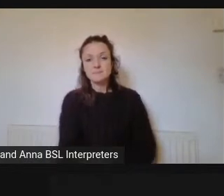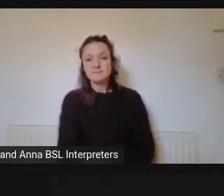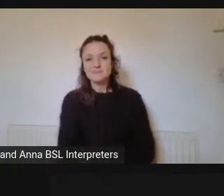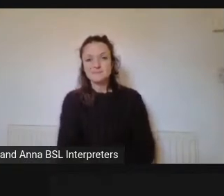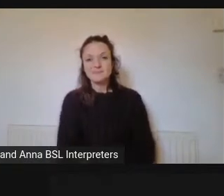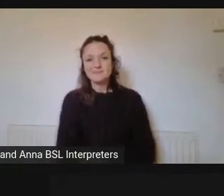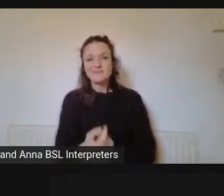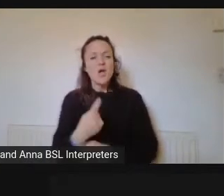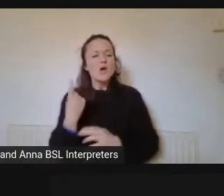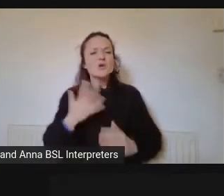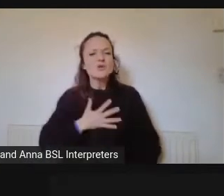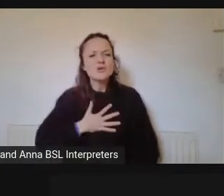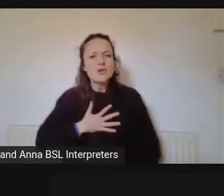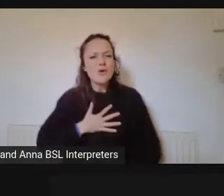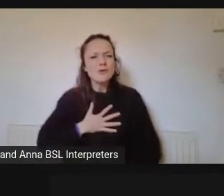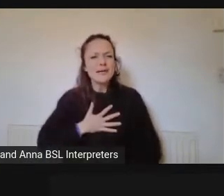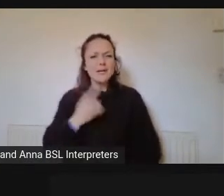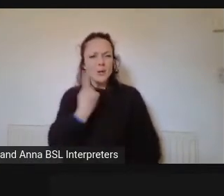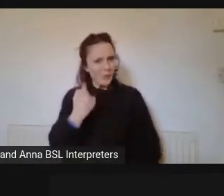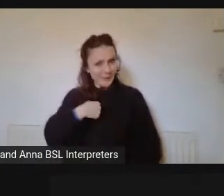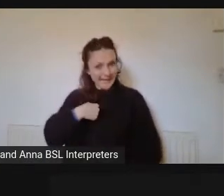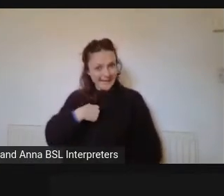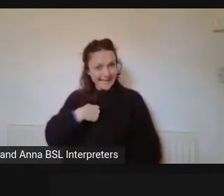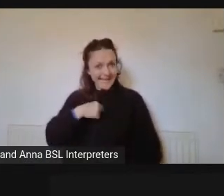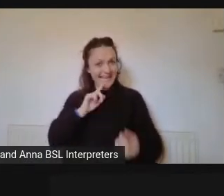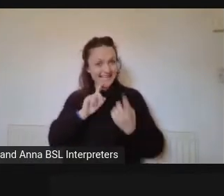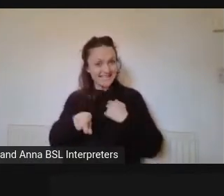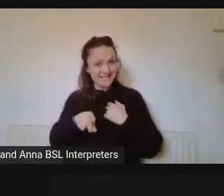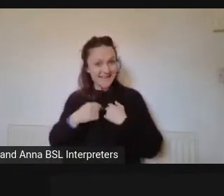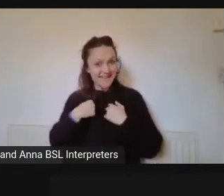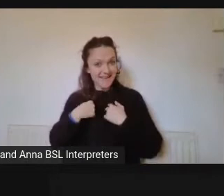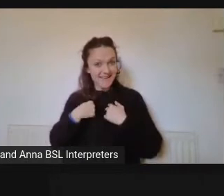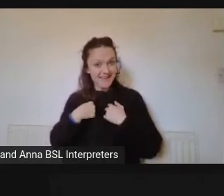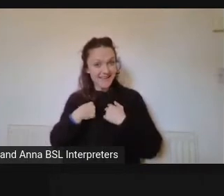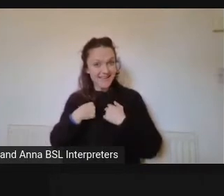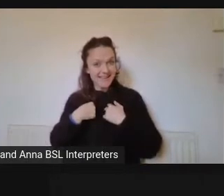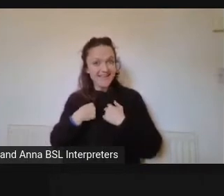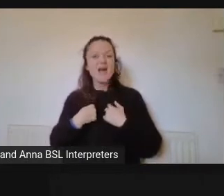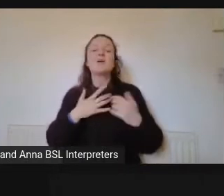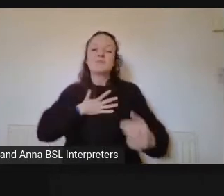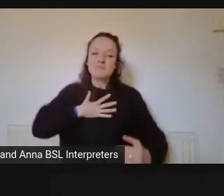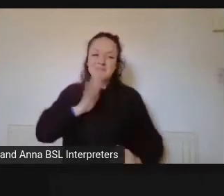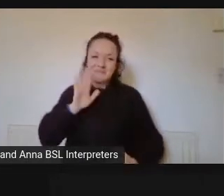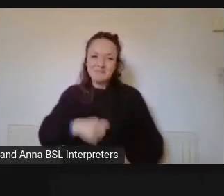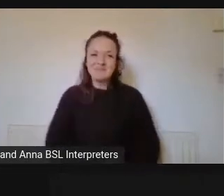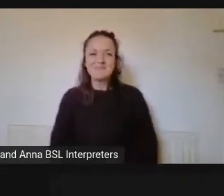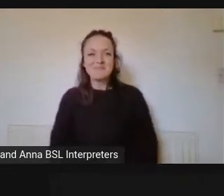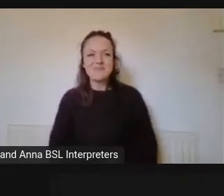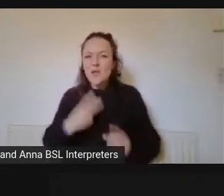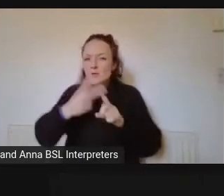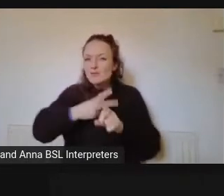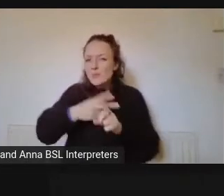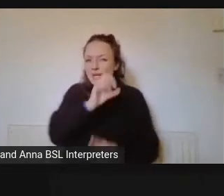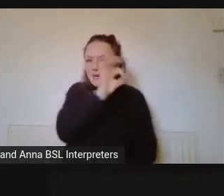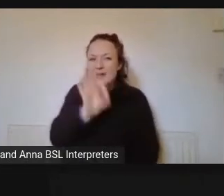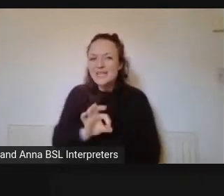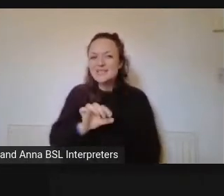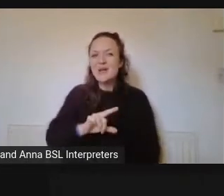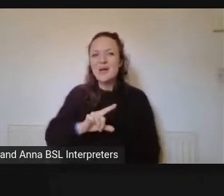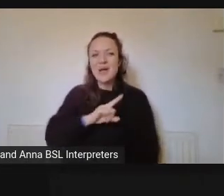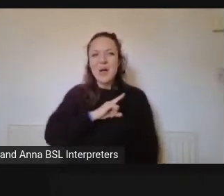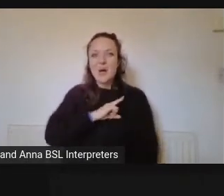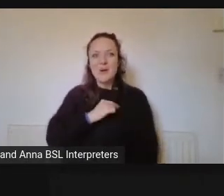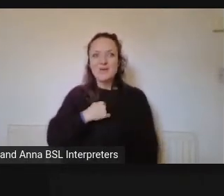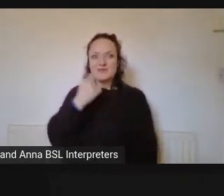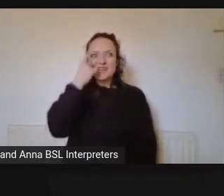Sorry, who is that? It was me. Sorry, you cut out, and I wasn't sure it was me. So, could you repeat that, please? Because I didn't